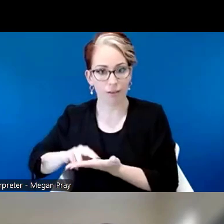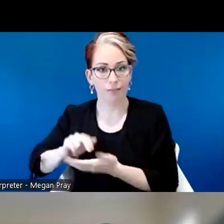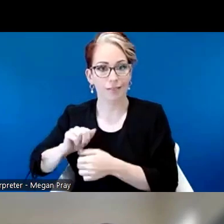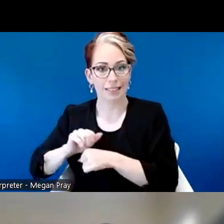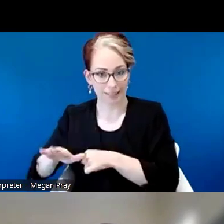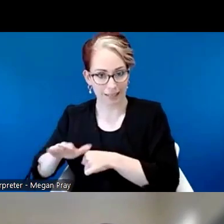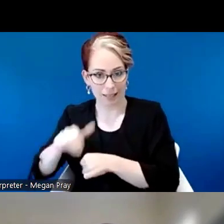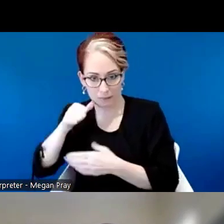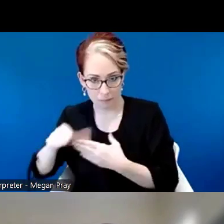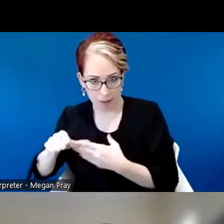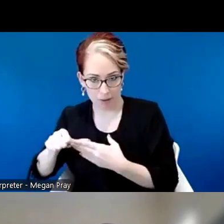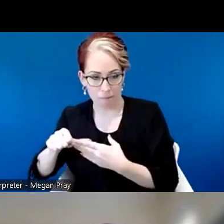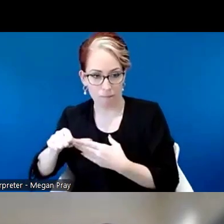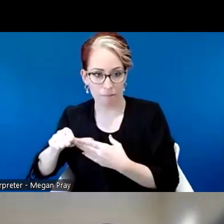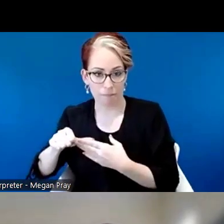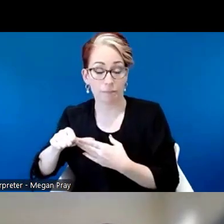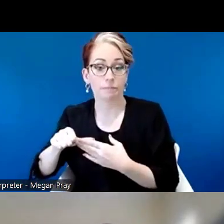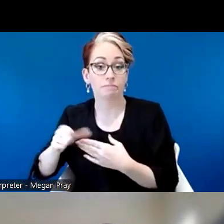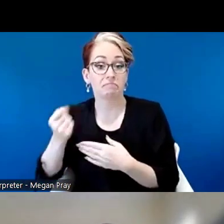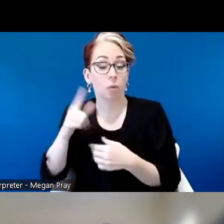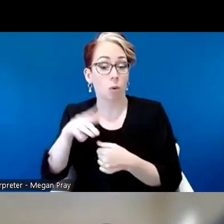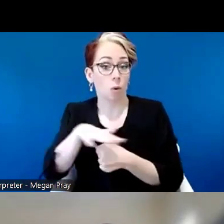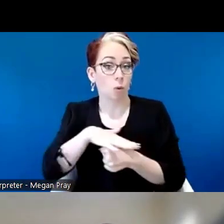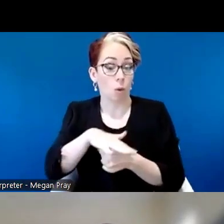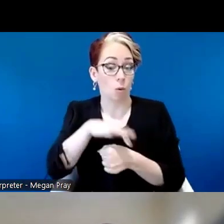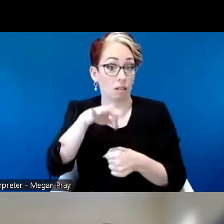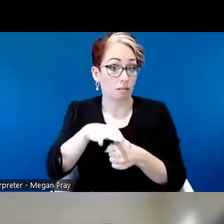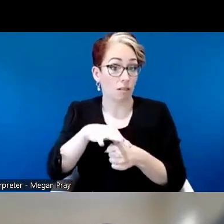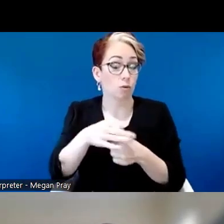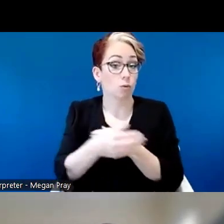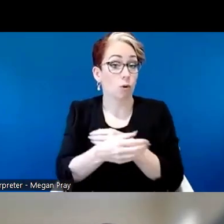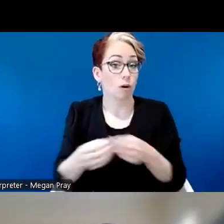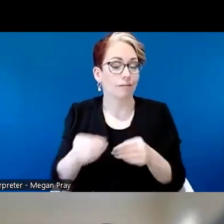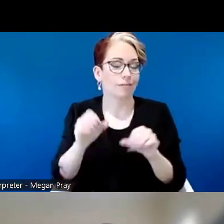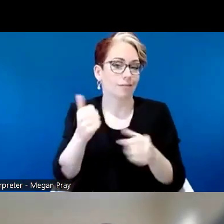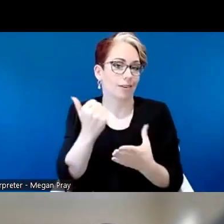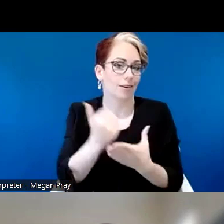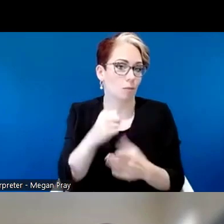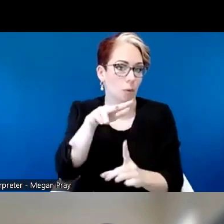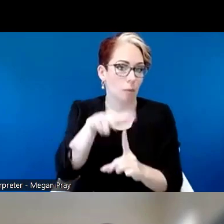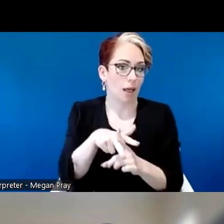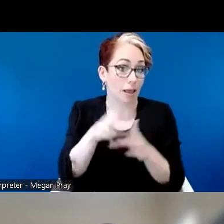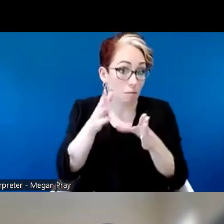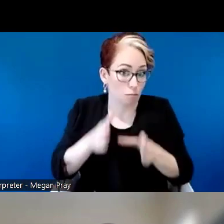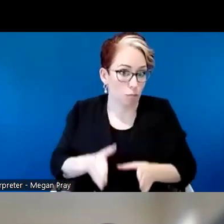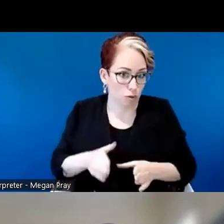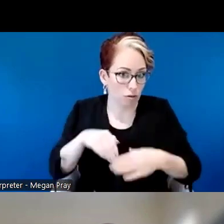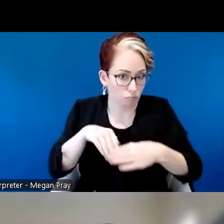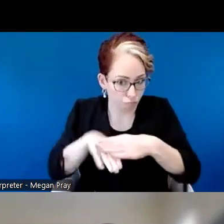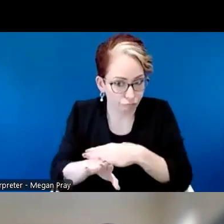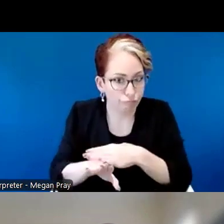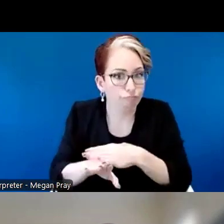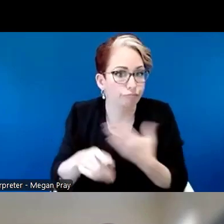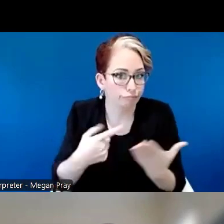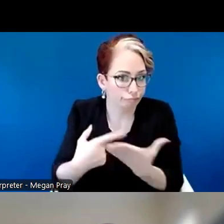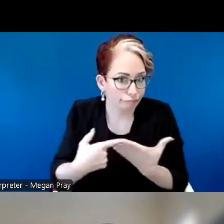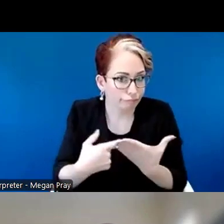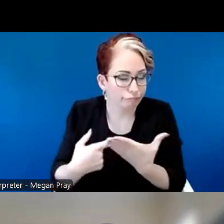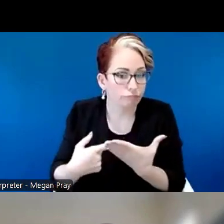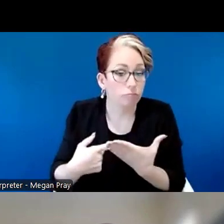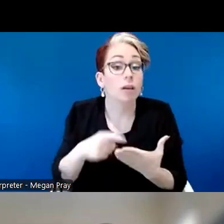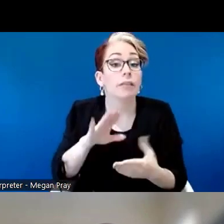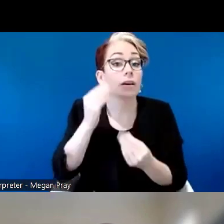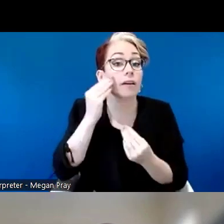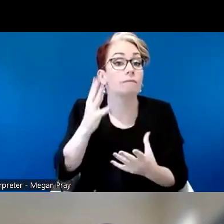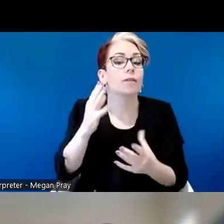Your local election office should also be able to help you apply in person. And you can find their info at the